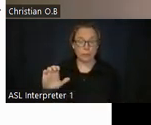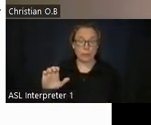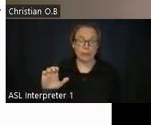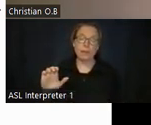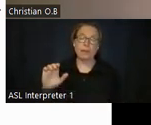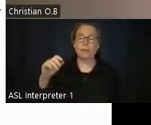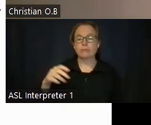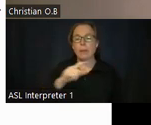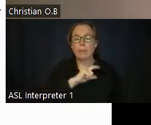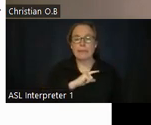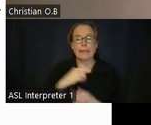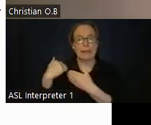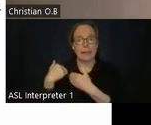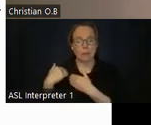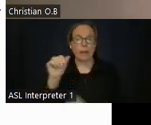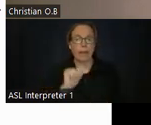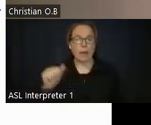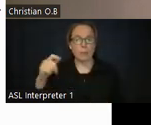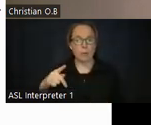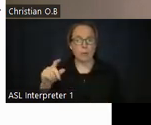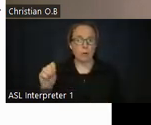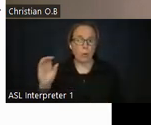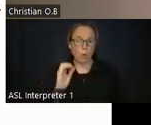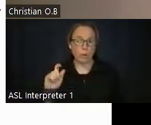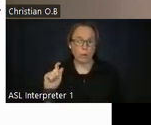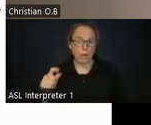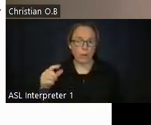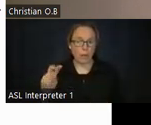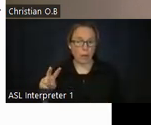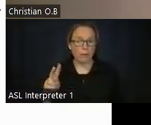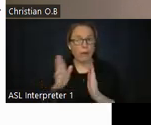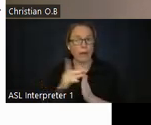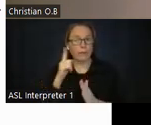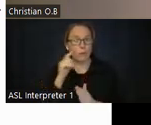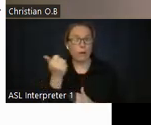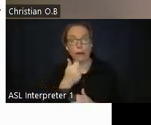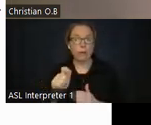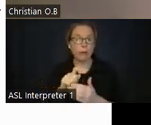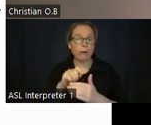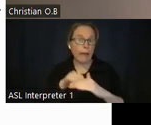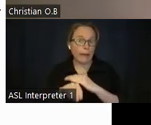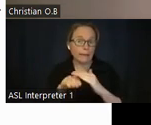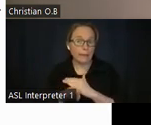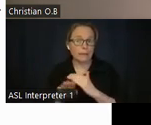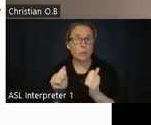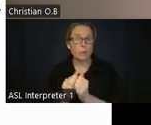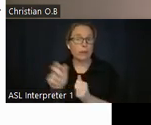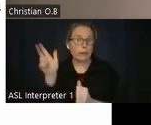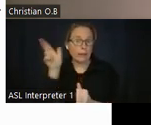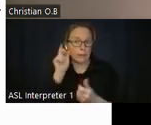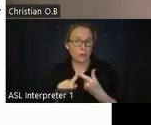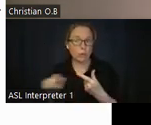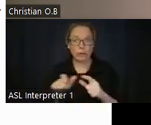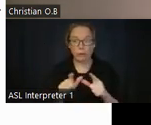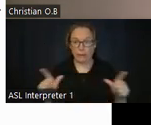policeaccountability@portlandoregon.gov to ask for other access assistance, including interpretation in other languages.